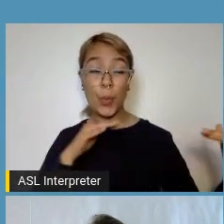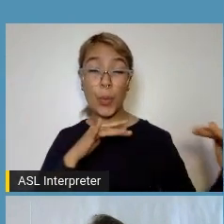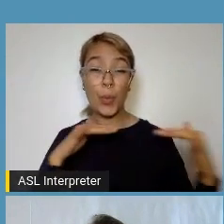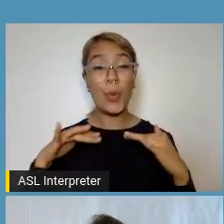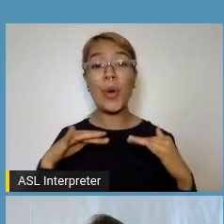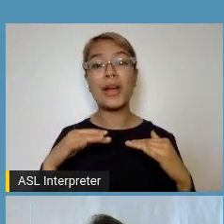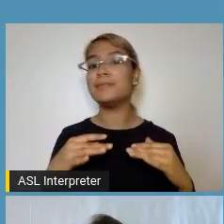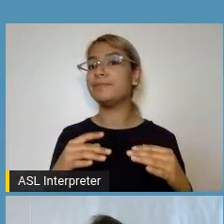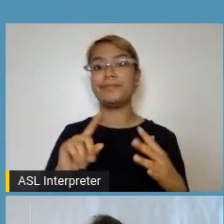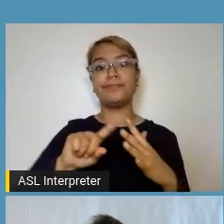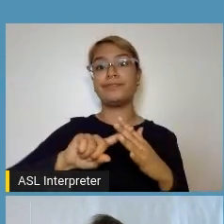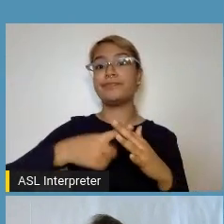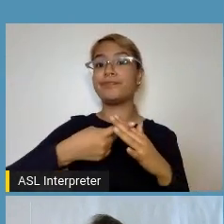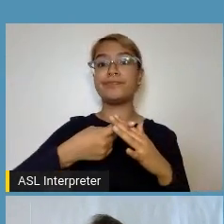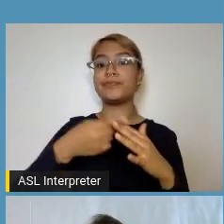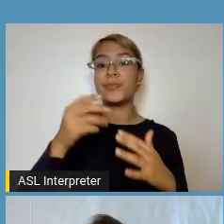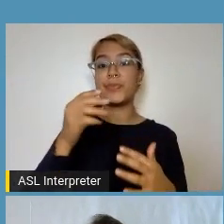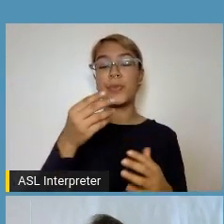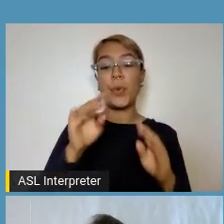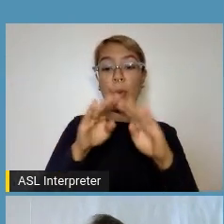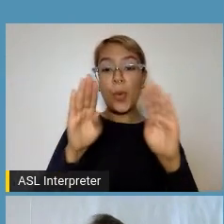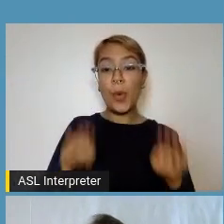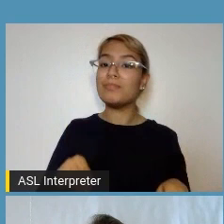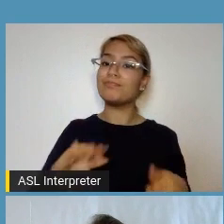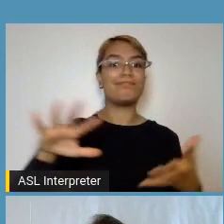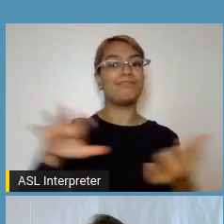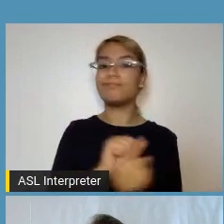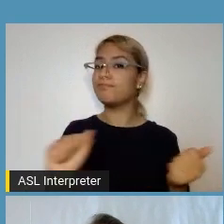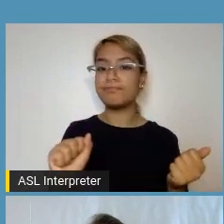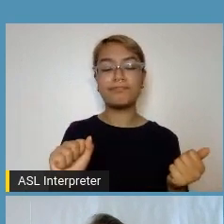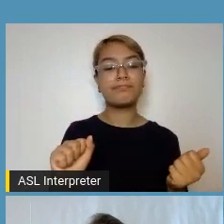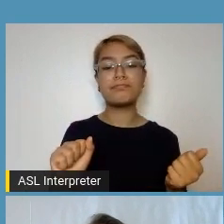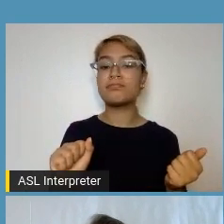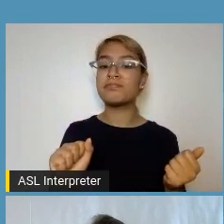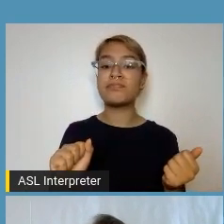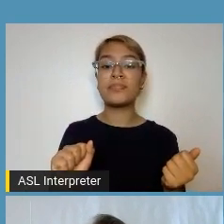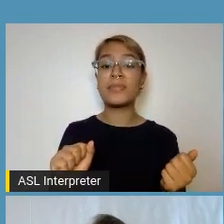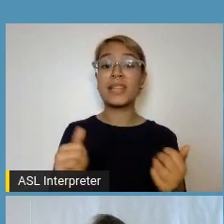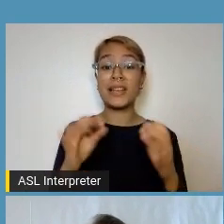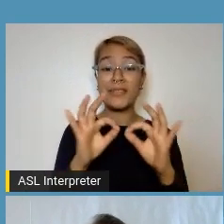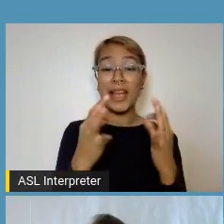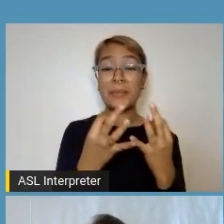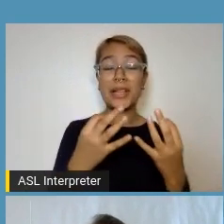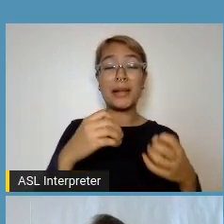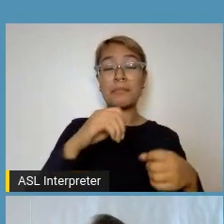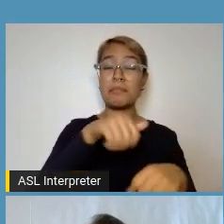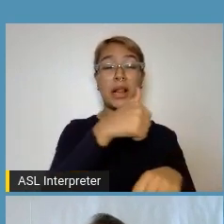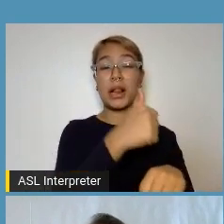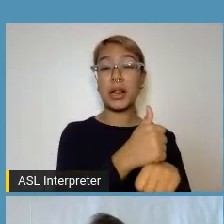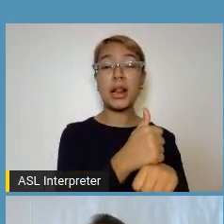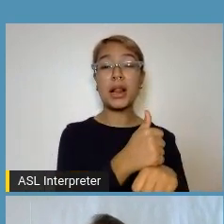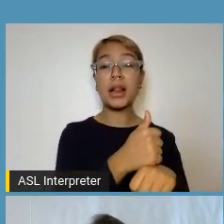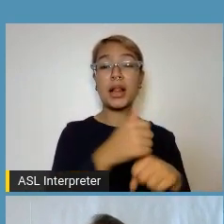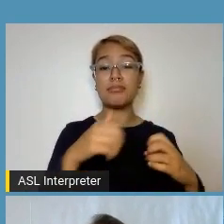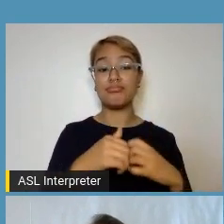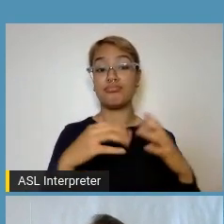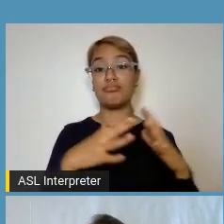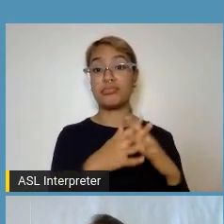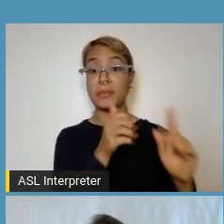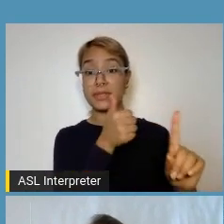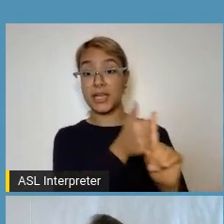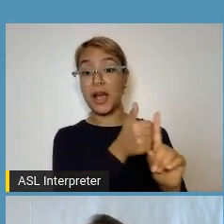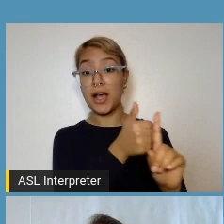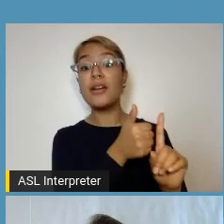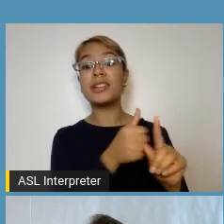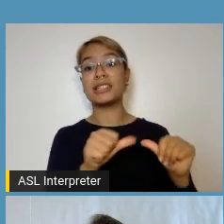destroyed. The family built the current home as it stands today in 1784 and continued to